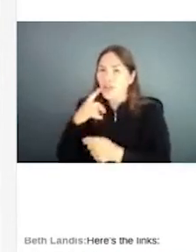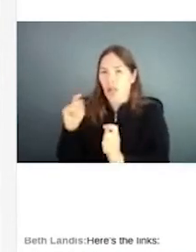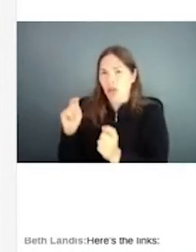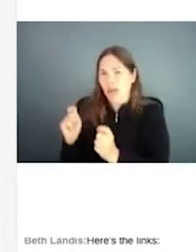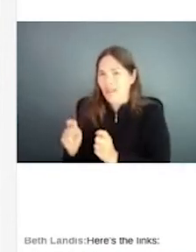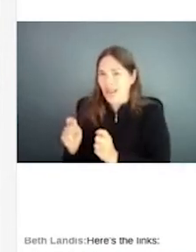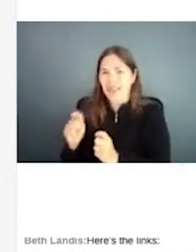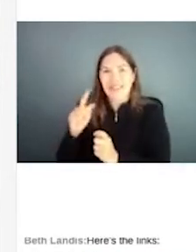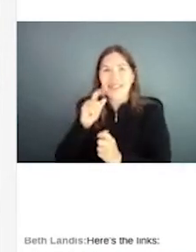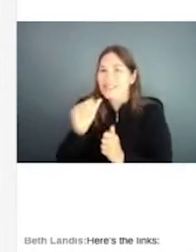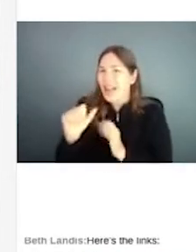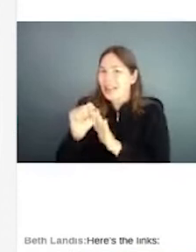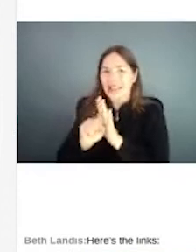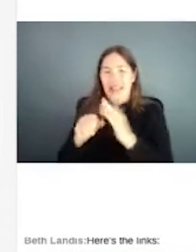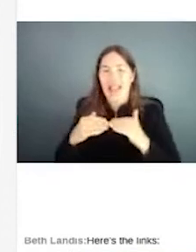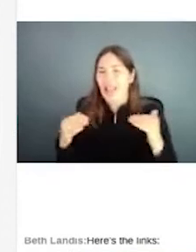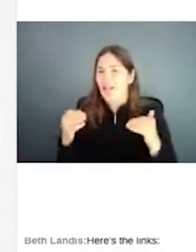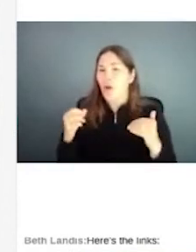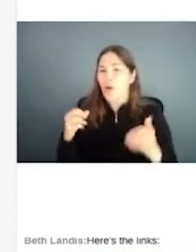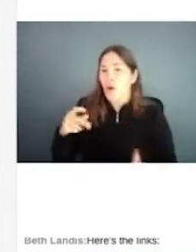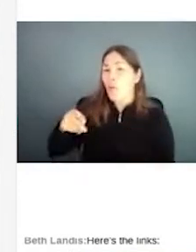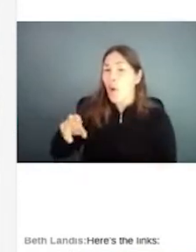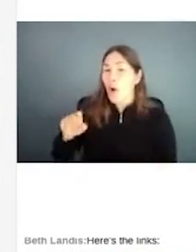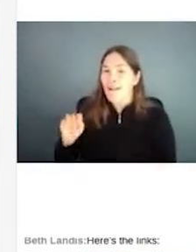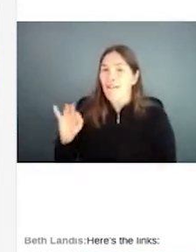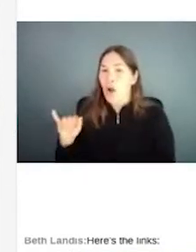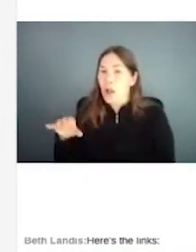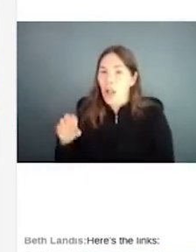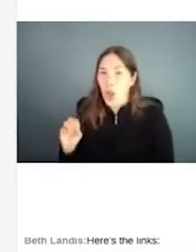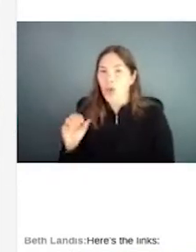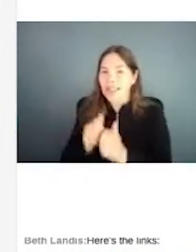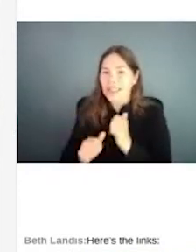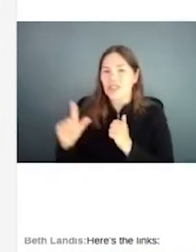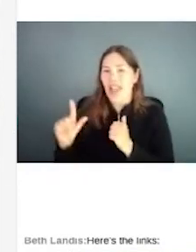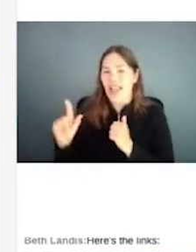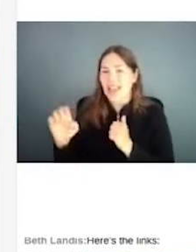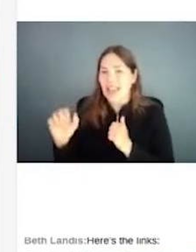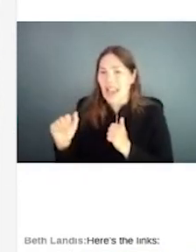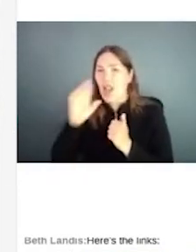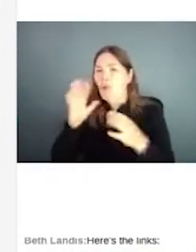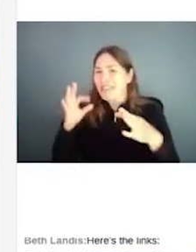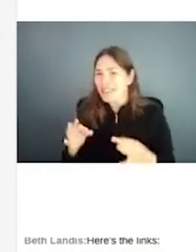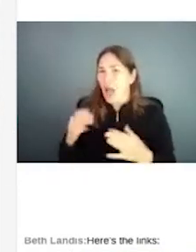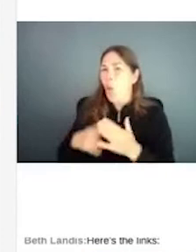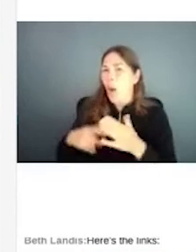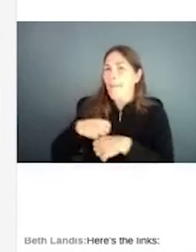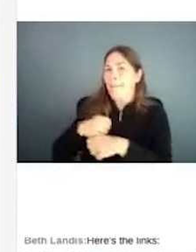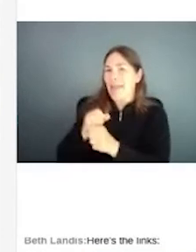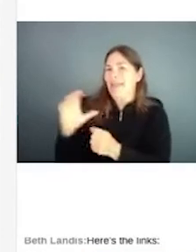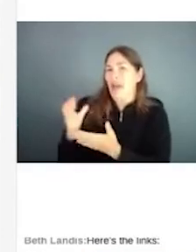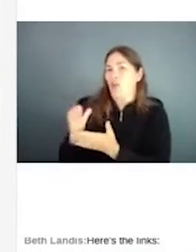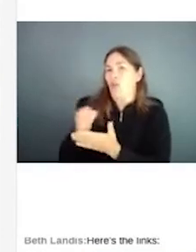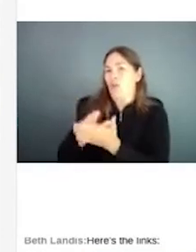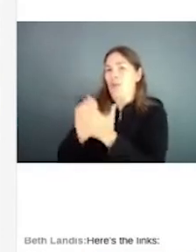not a state level portfolio, right? Each LEA is deciding what would make that course honors.